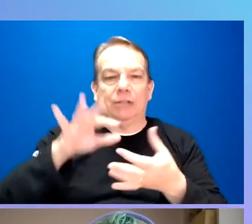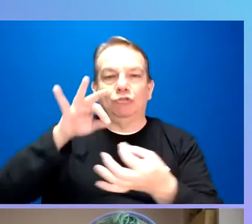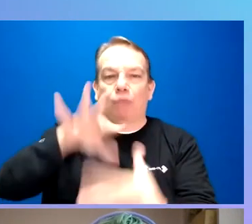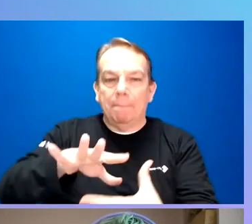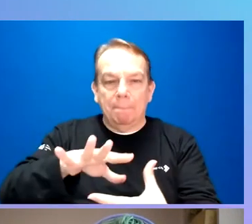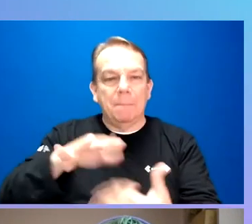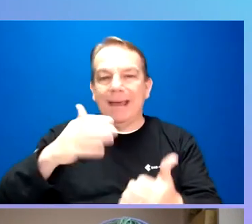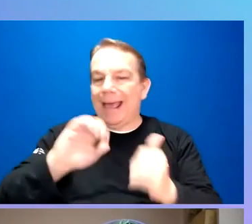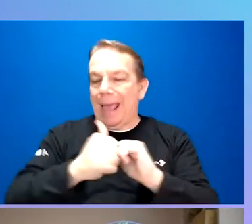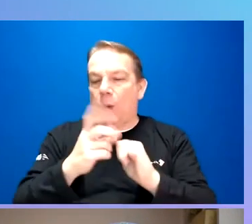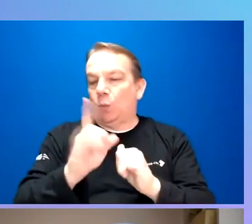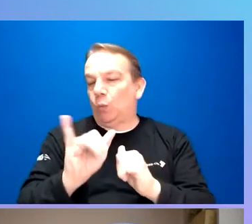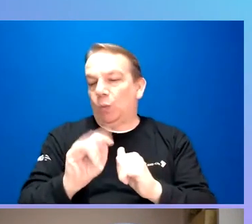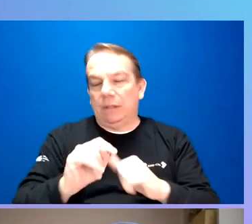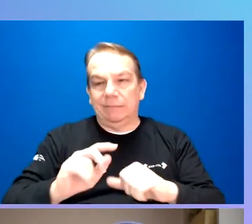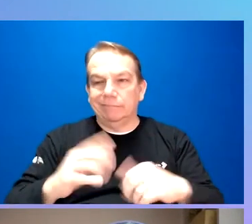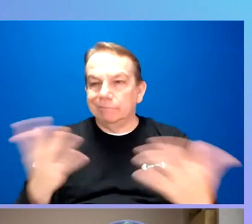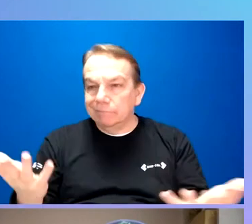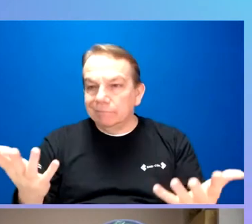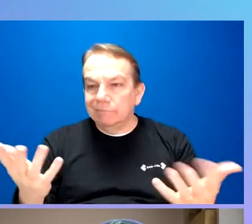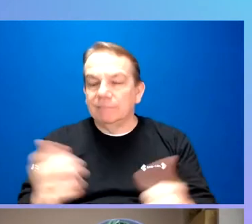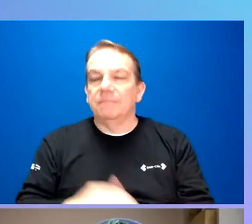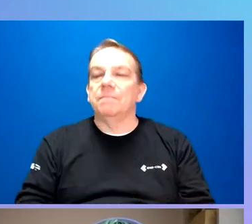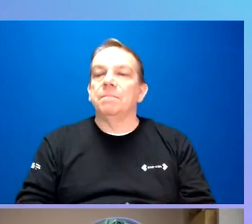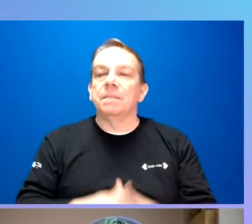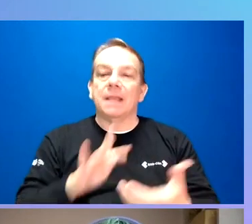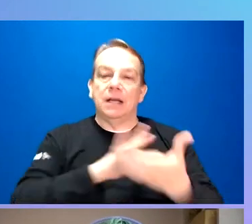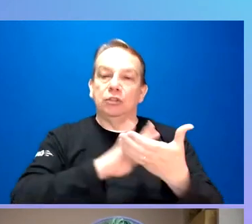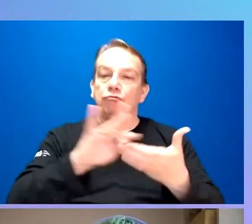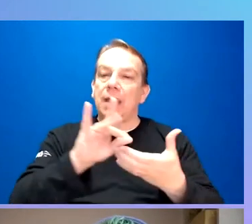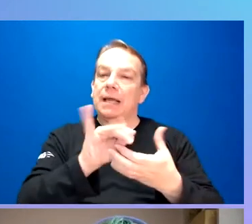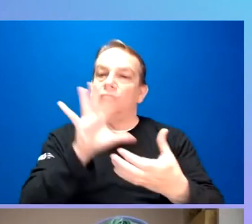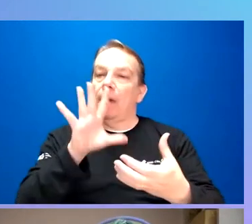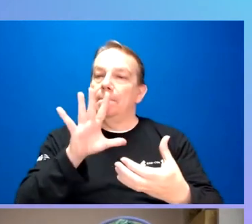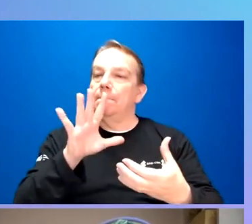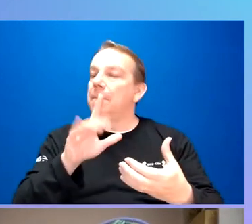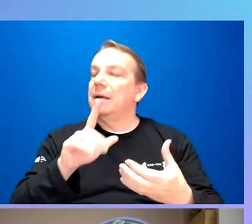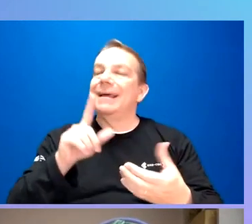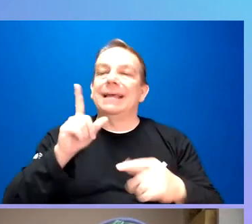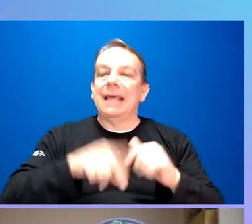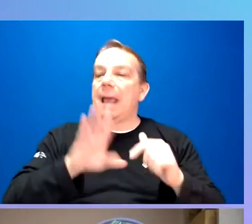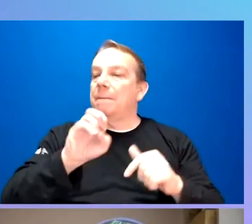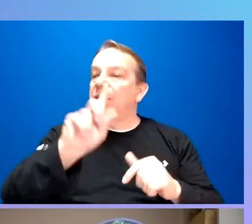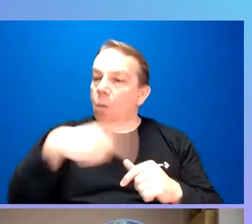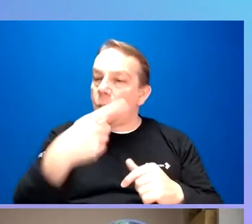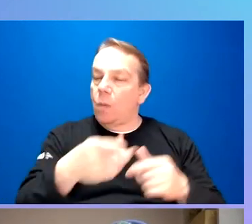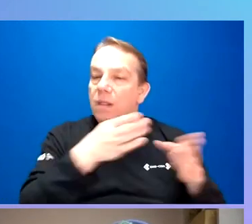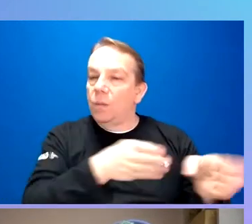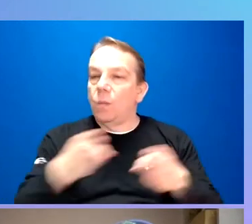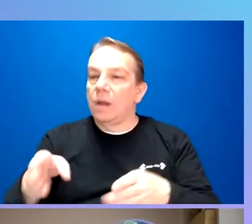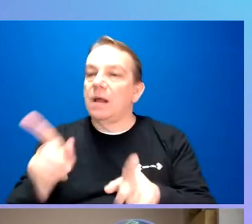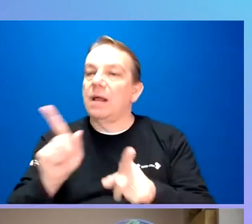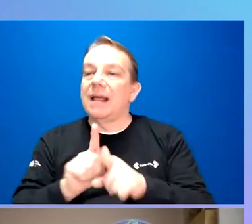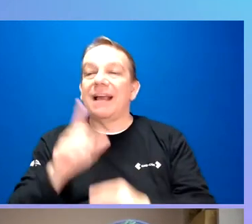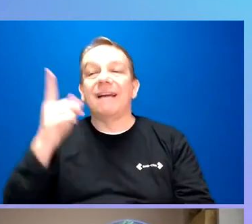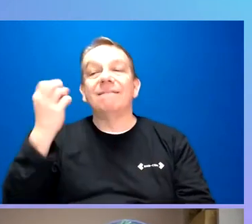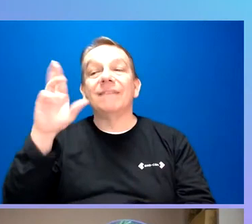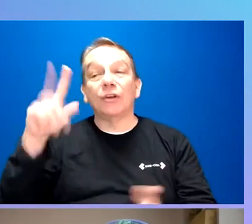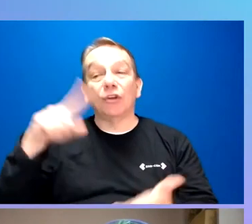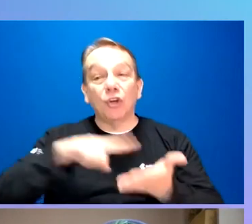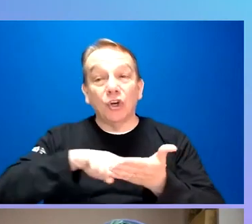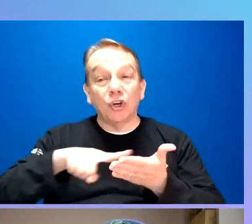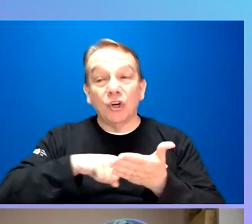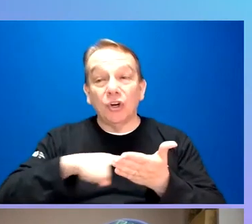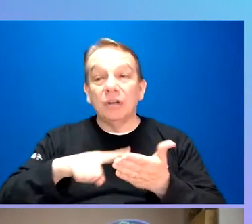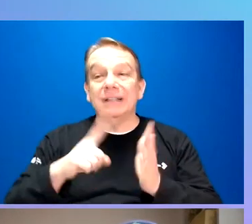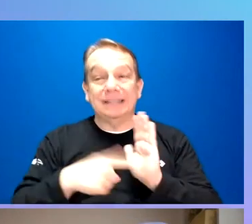way to do this. Drag and drop movements cannot be the only way to do something with a pointer, such as a finger touch,